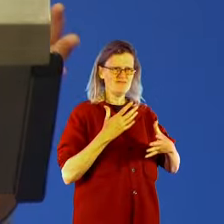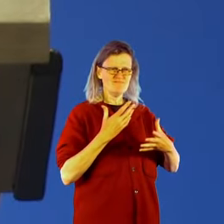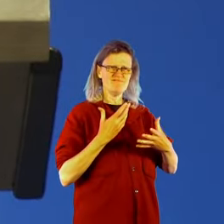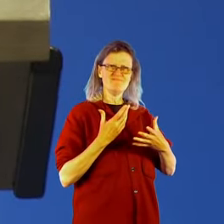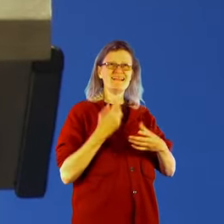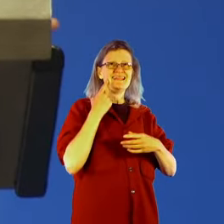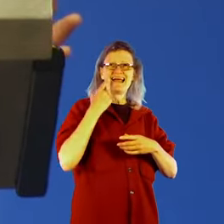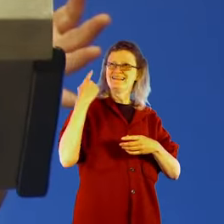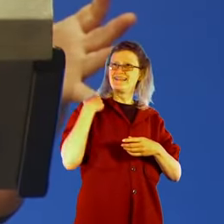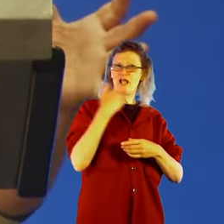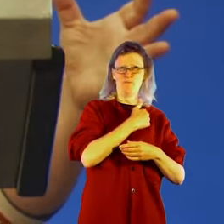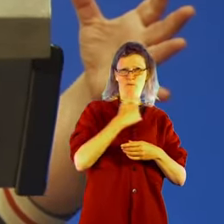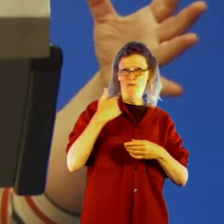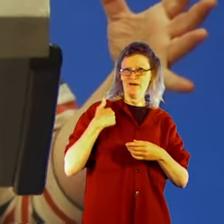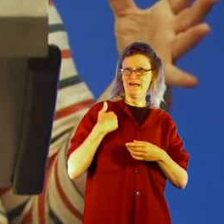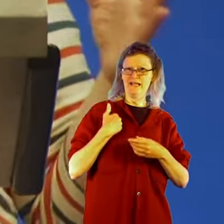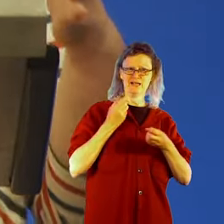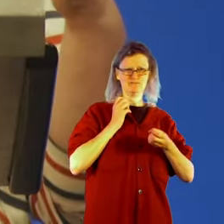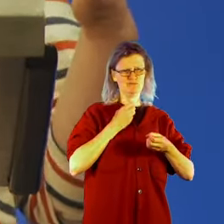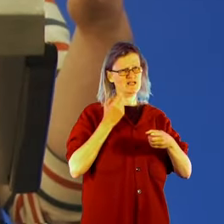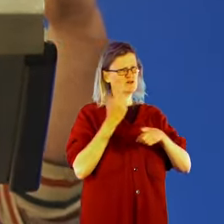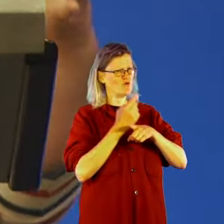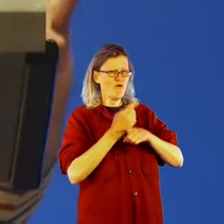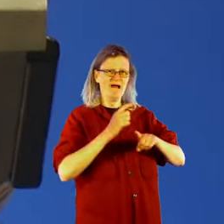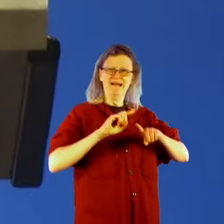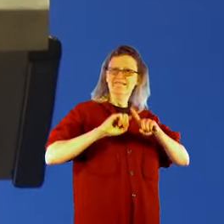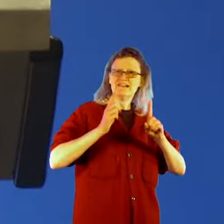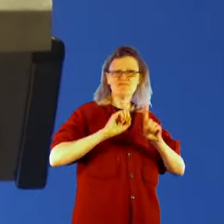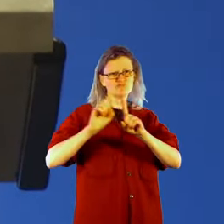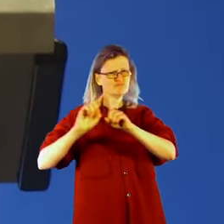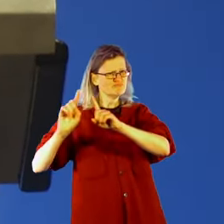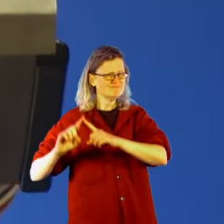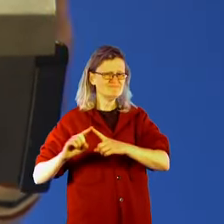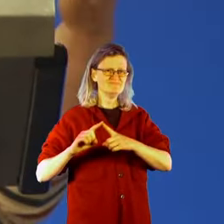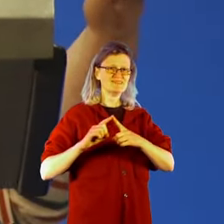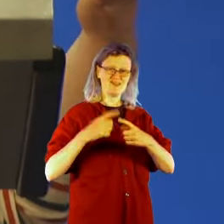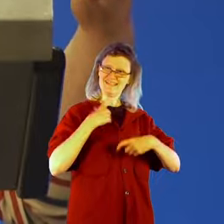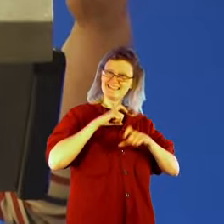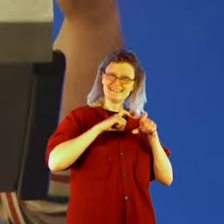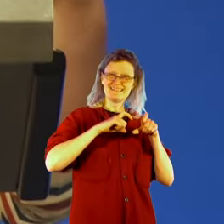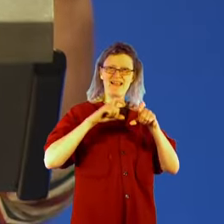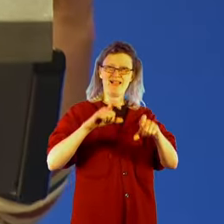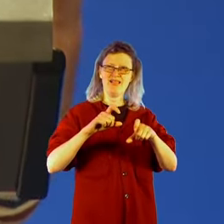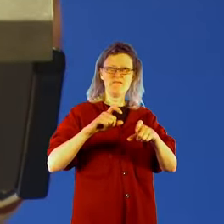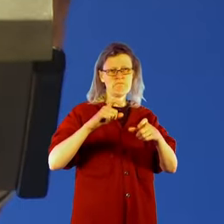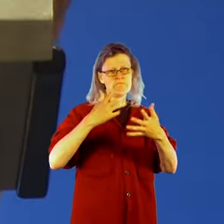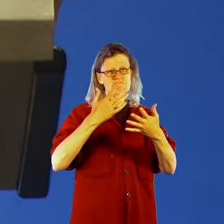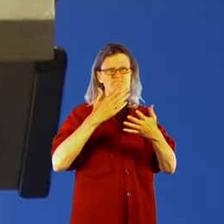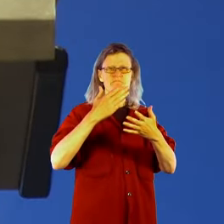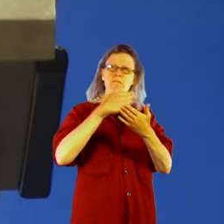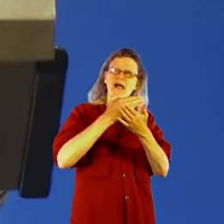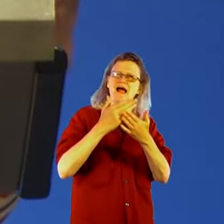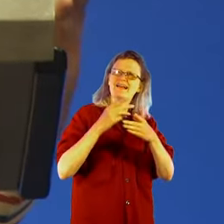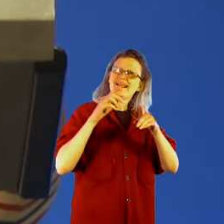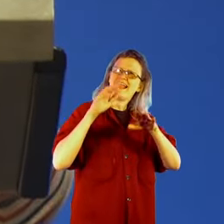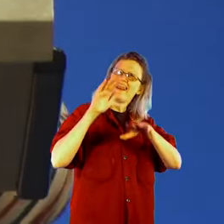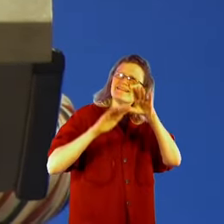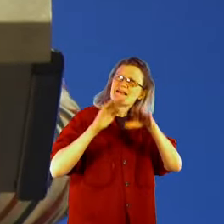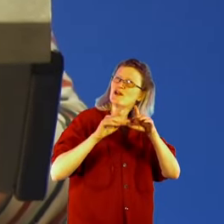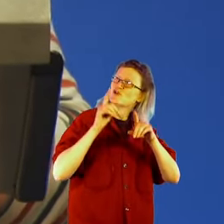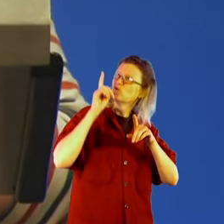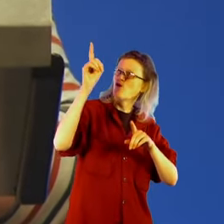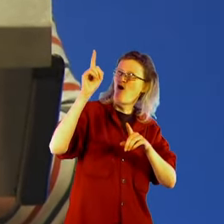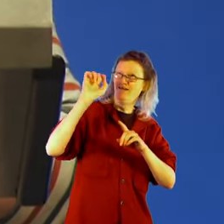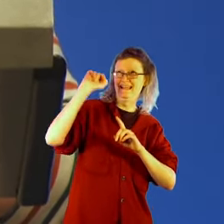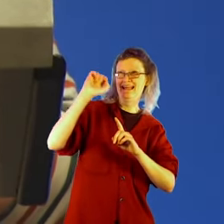about yesterday morning, if you were here for that seminar, are still true. We are still, in some respects, like God in his